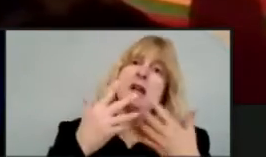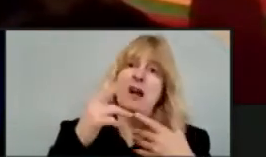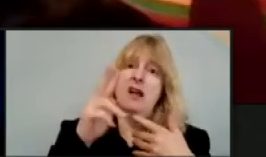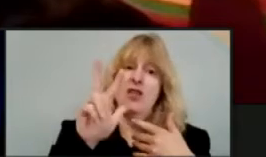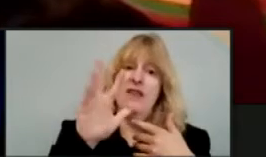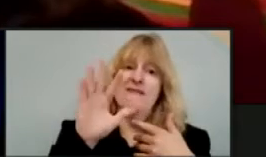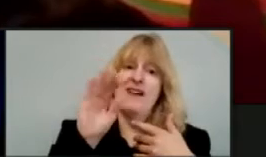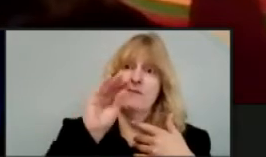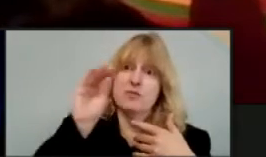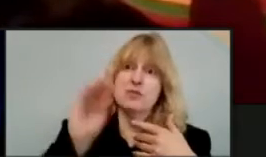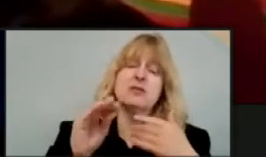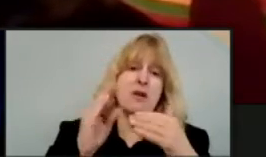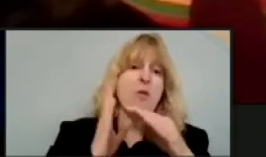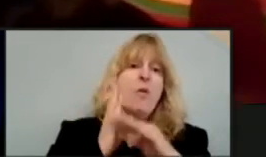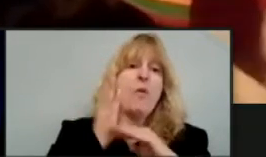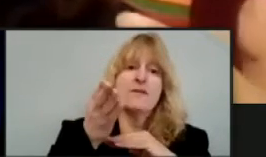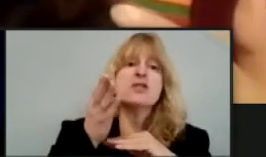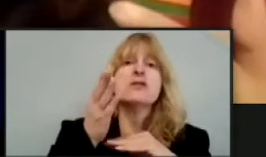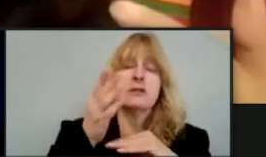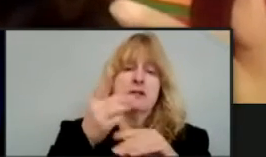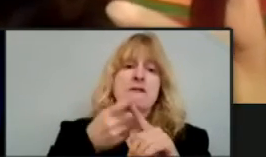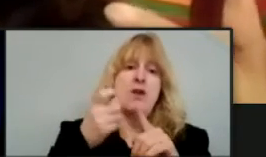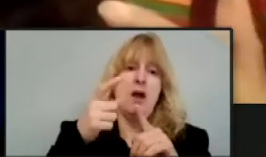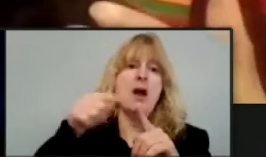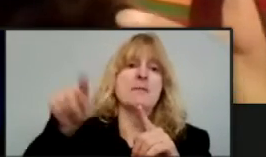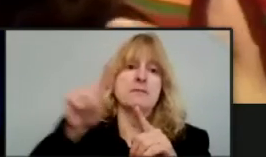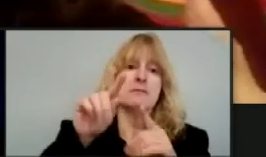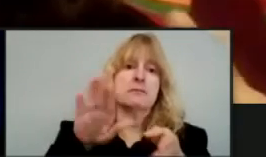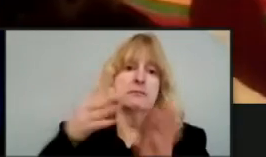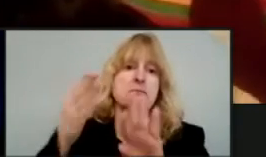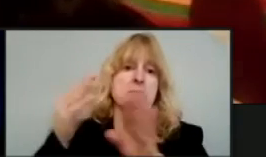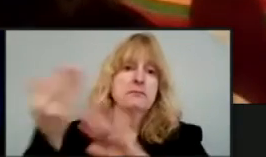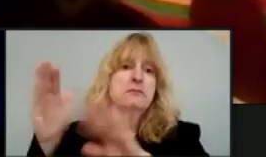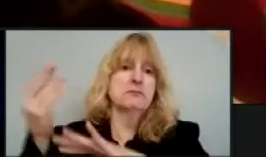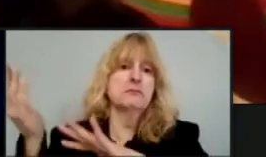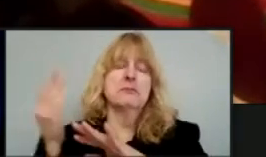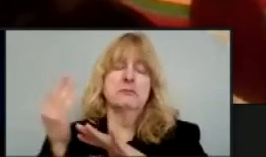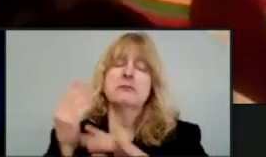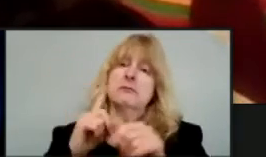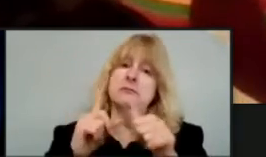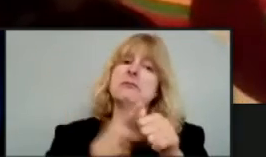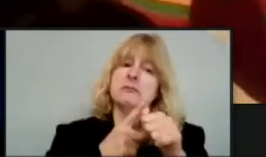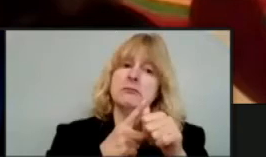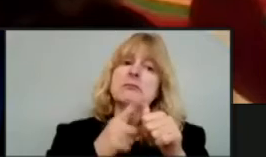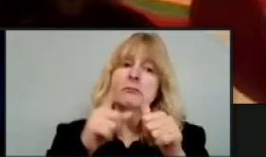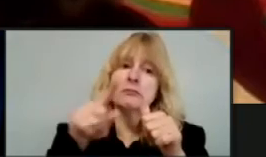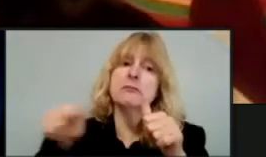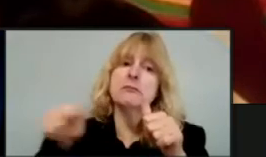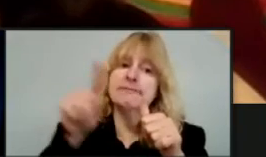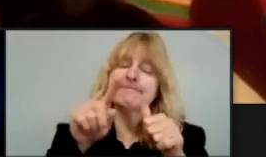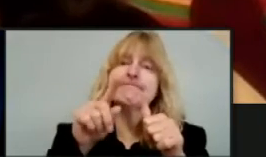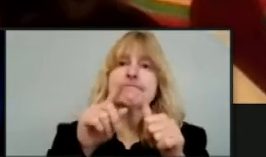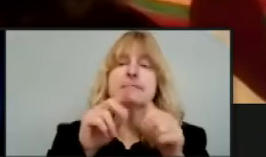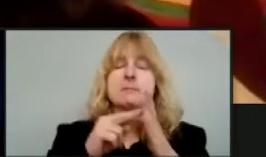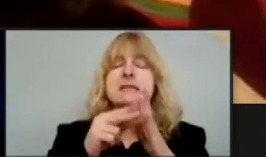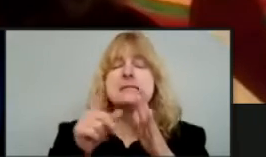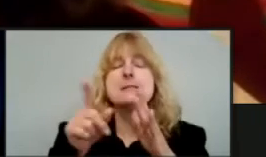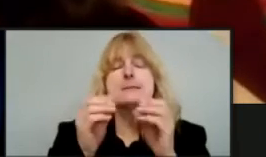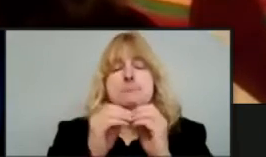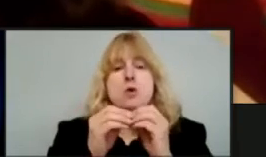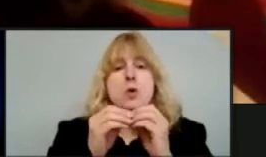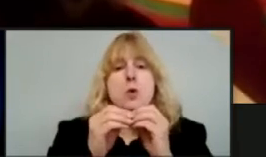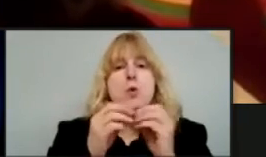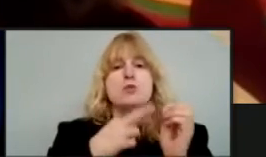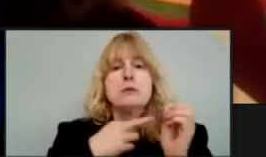deaths that we had in the state. And that you're anticipating that there will be more primary